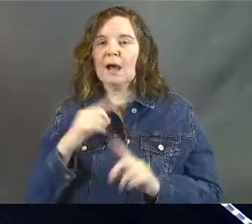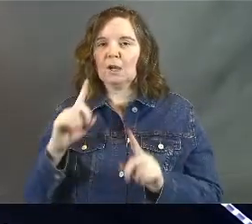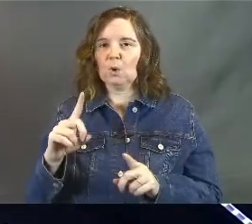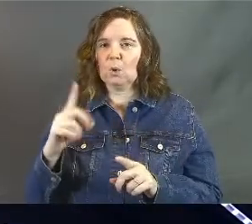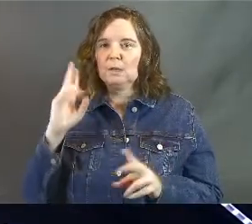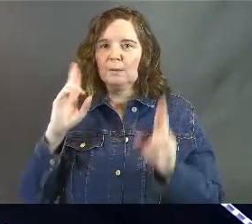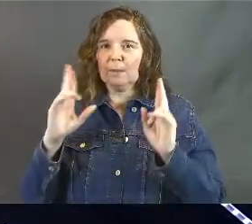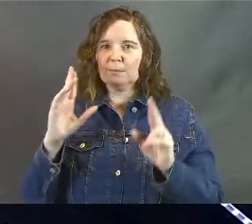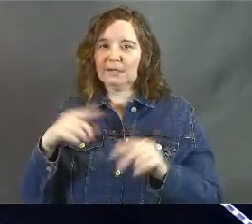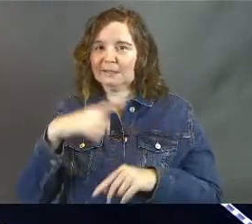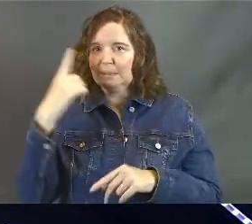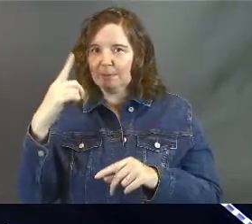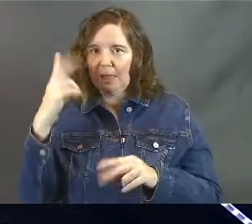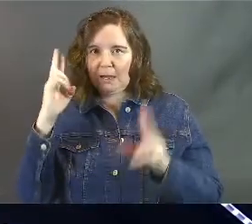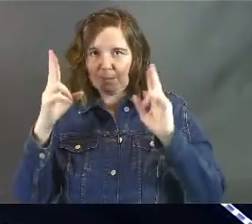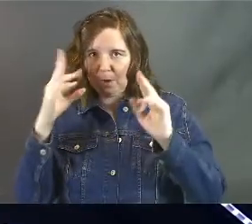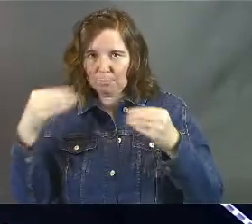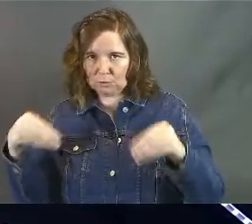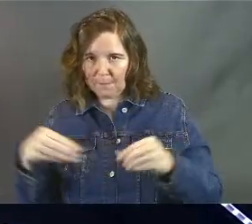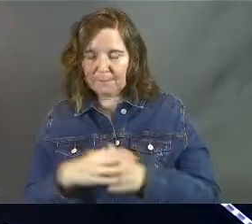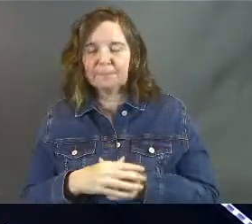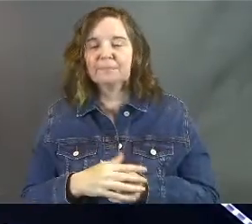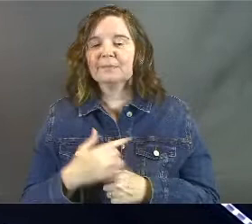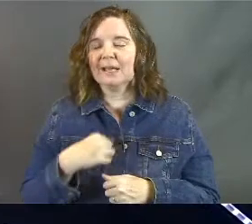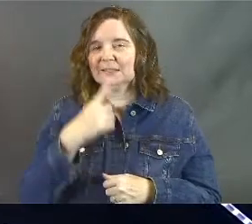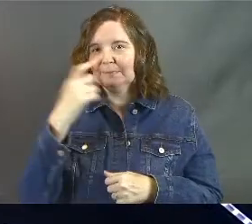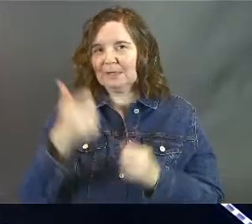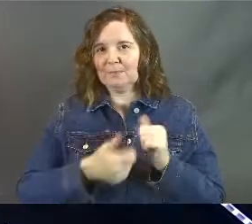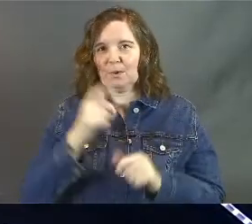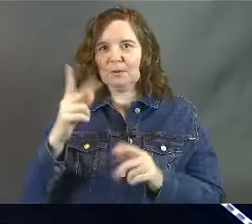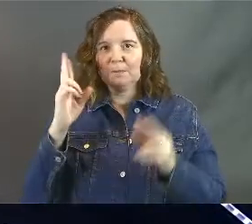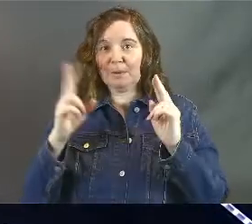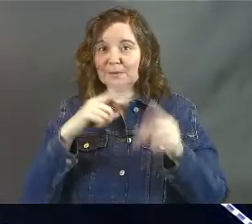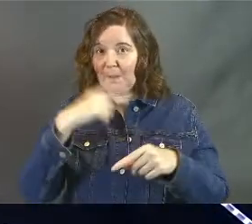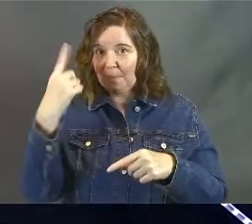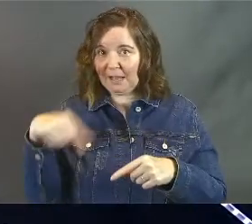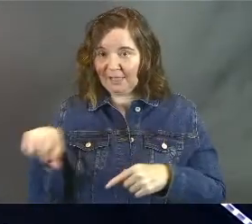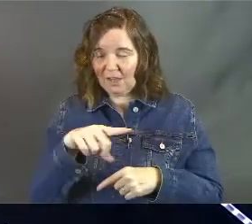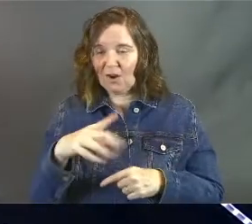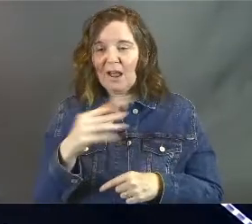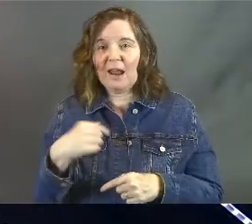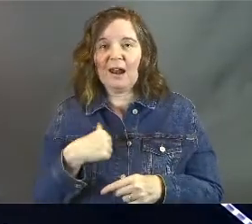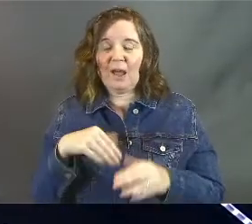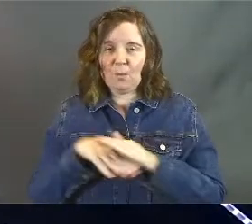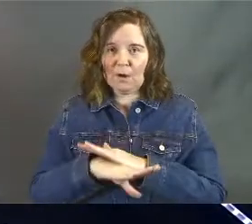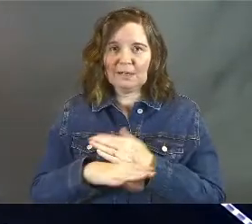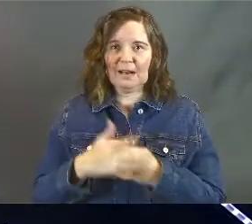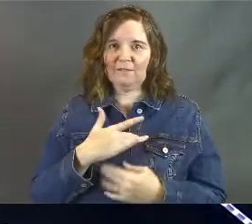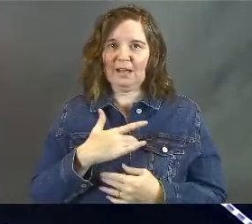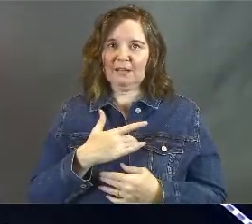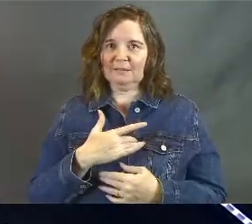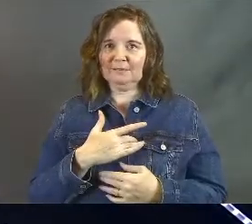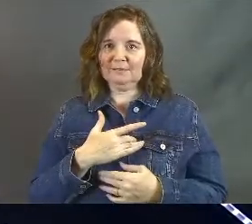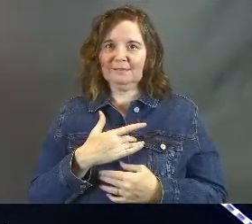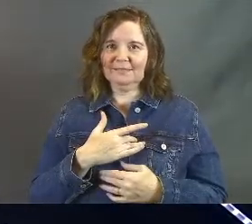this barbershop, and it's a black barbershop. And I say it because most of the barbers are black in there, and I walked in and felt a